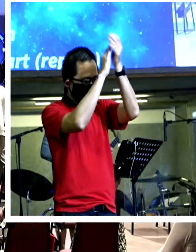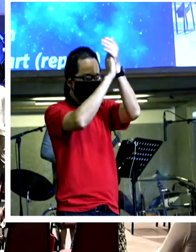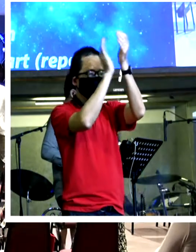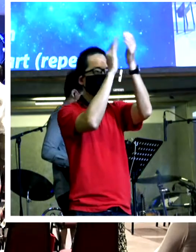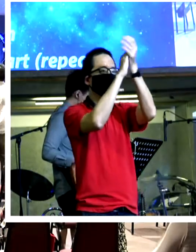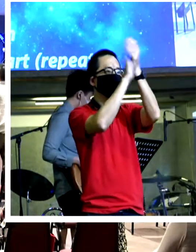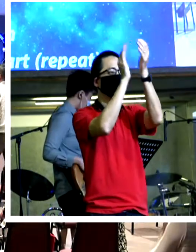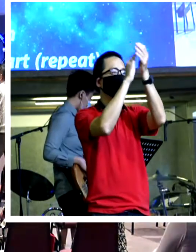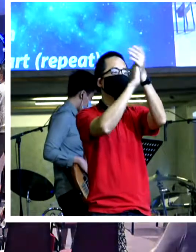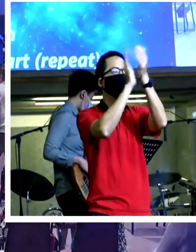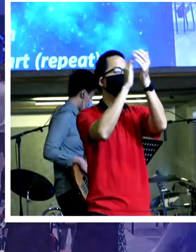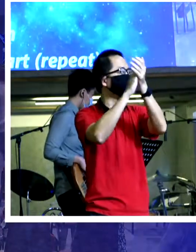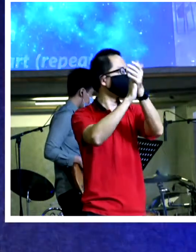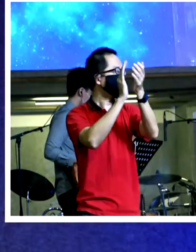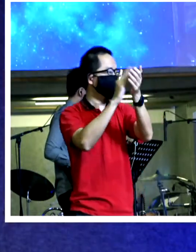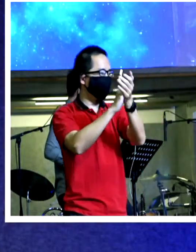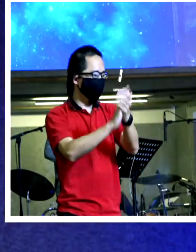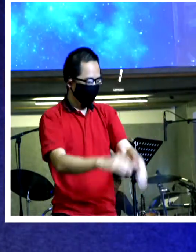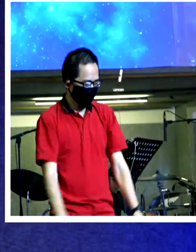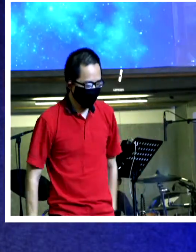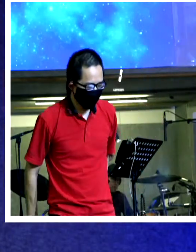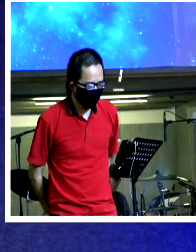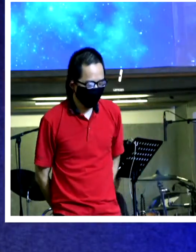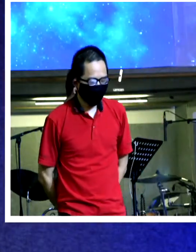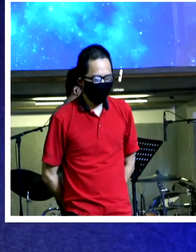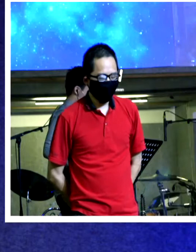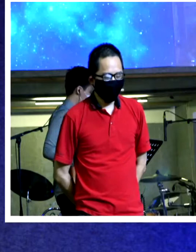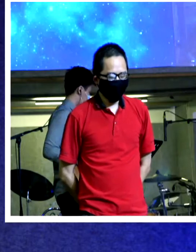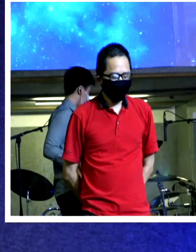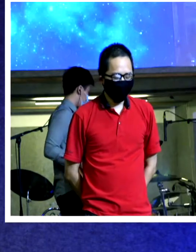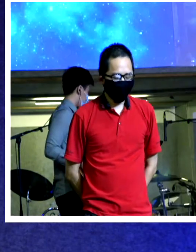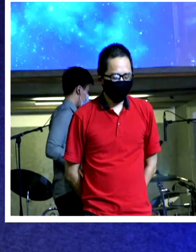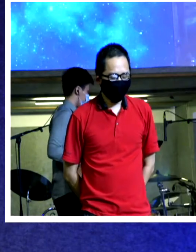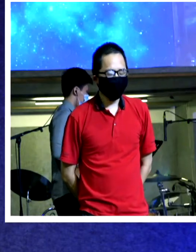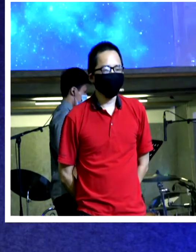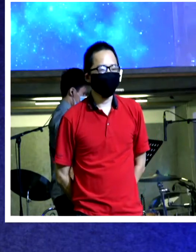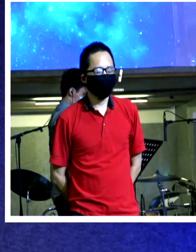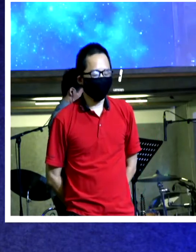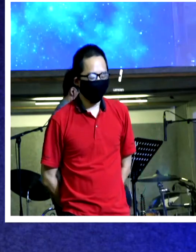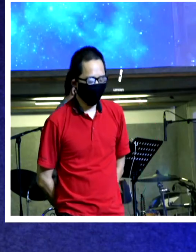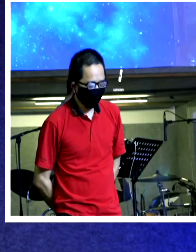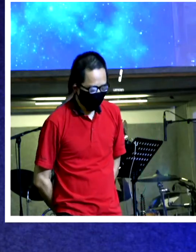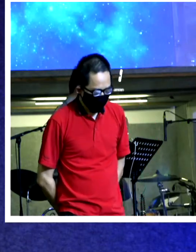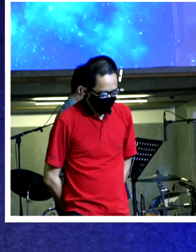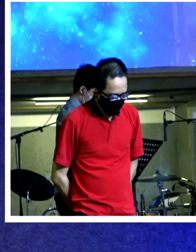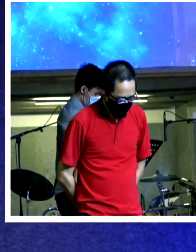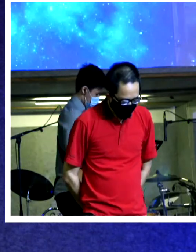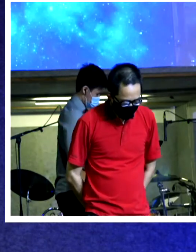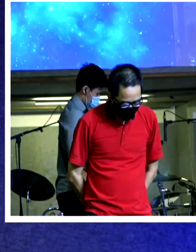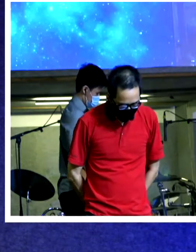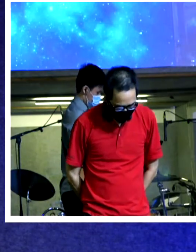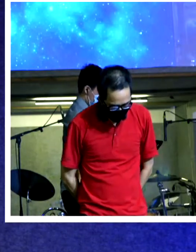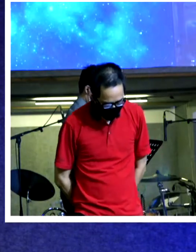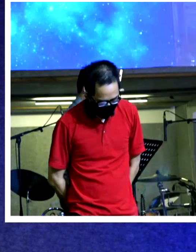Thank you, God. Amen. We just got a taste of it here. But I think when we go up to heaven, it's much more 100 times glorious than this.